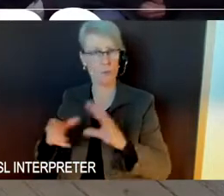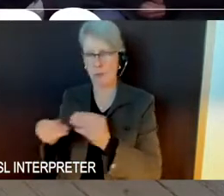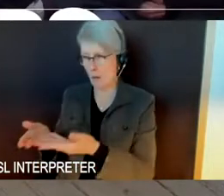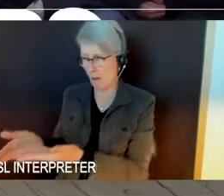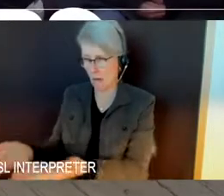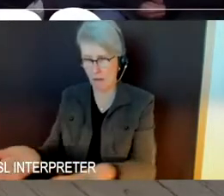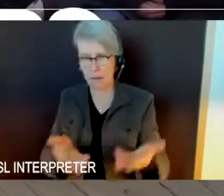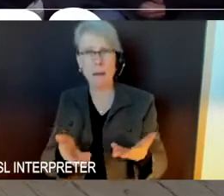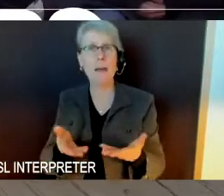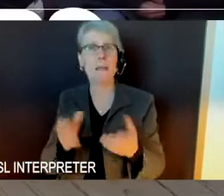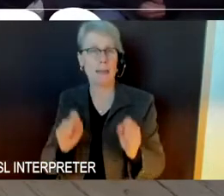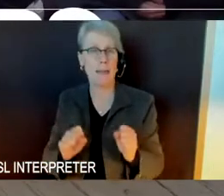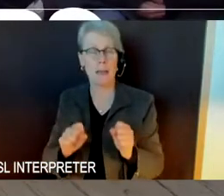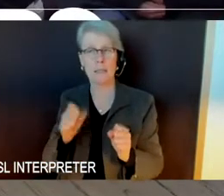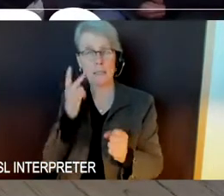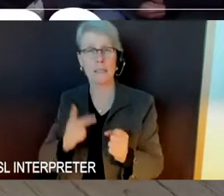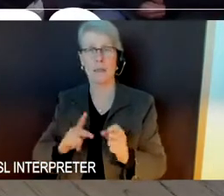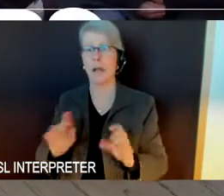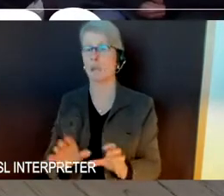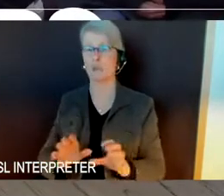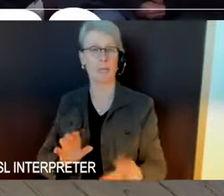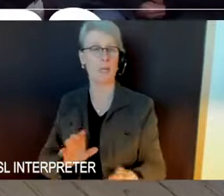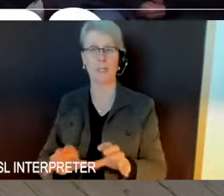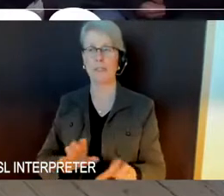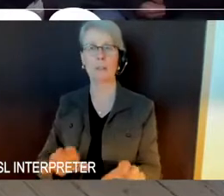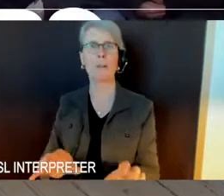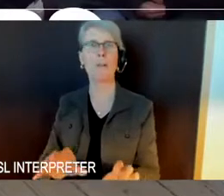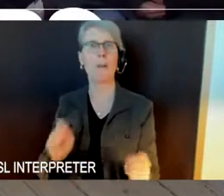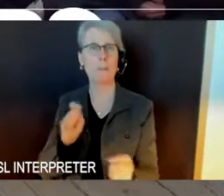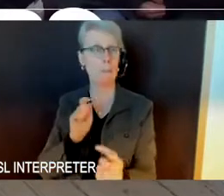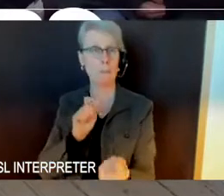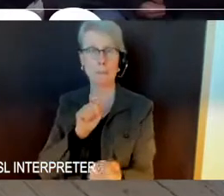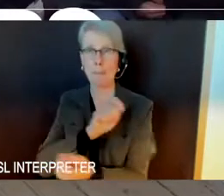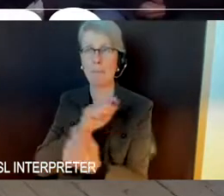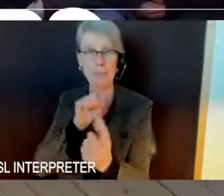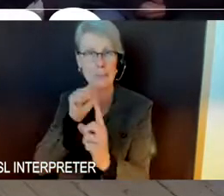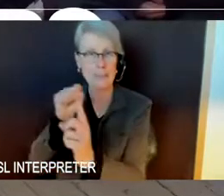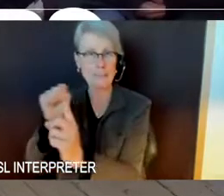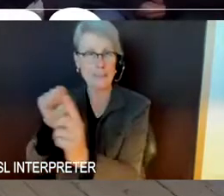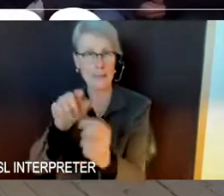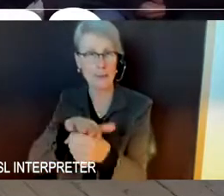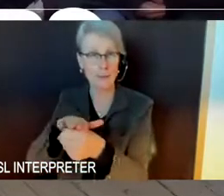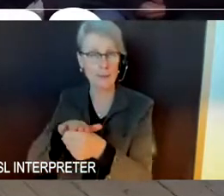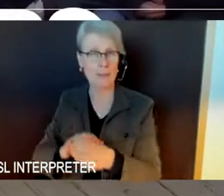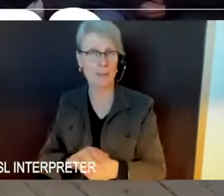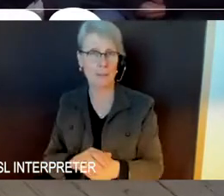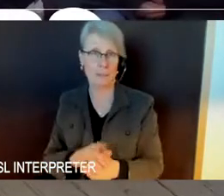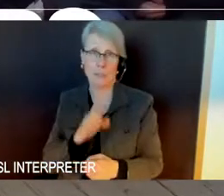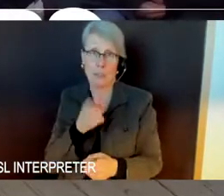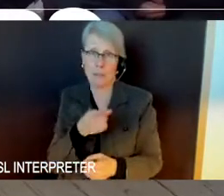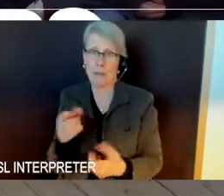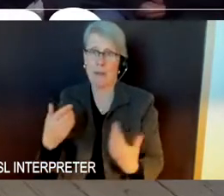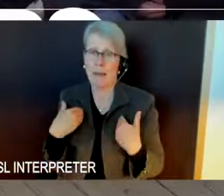the disability movement and understand the collective action that can speak to very specific areas of